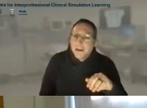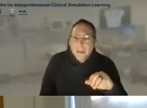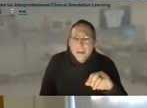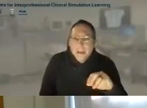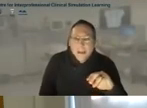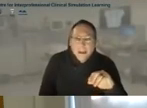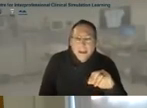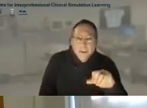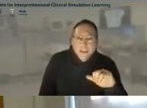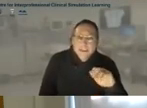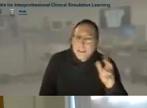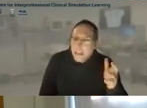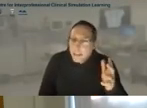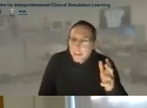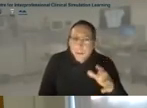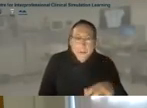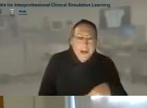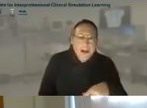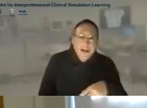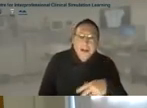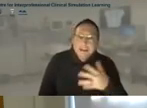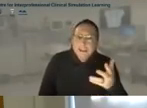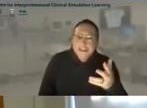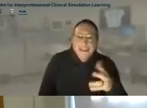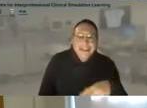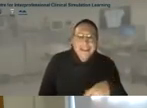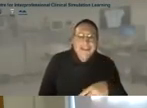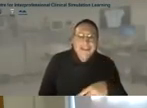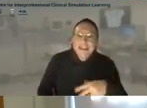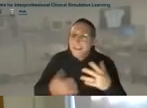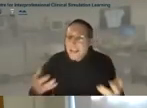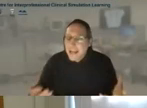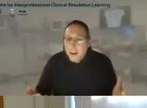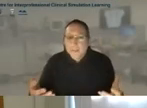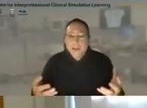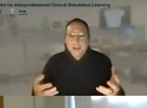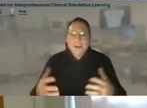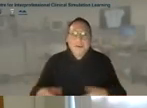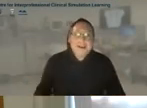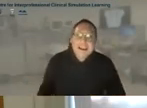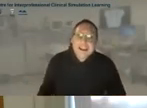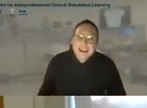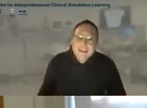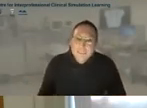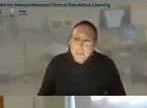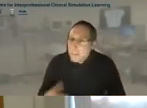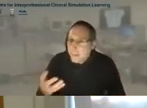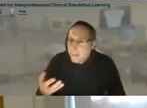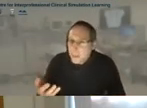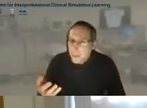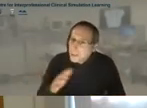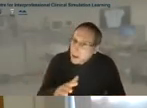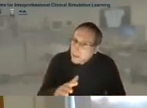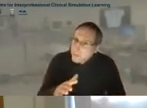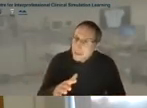share questions like what went well, as you can see, you know, did anything stand out for you? How might this